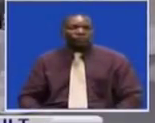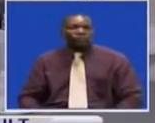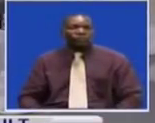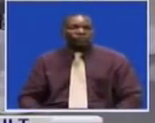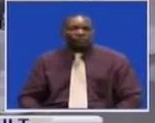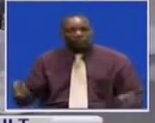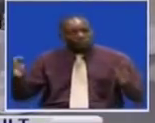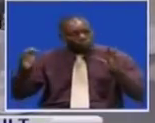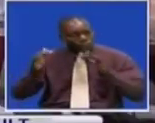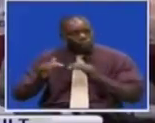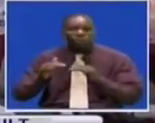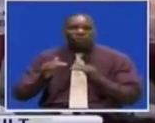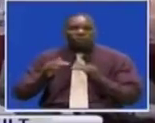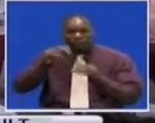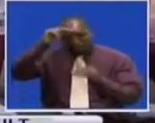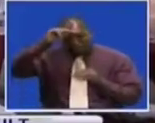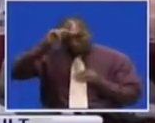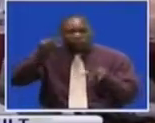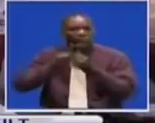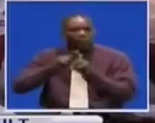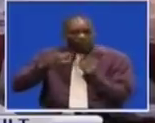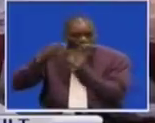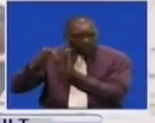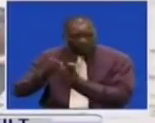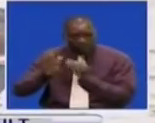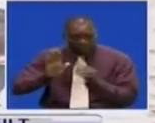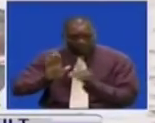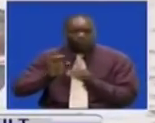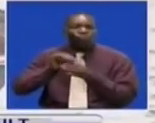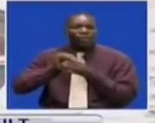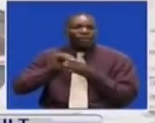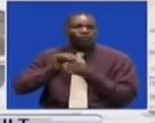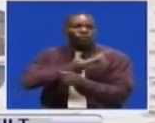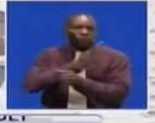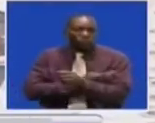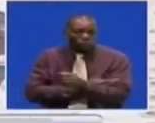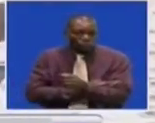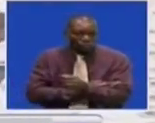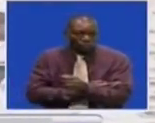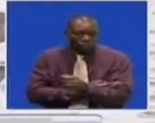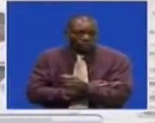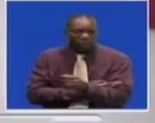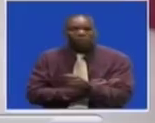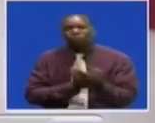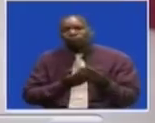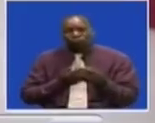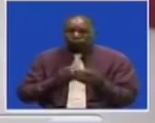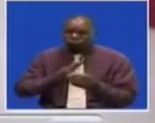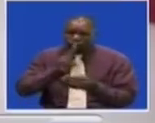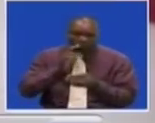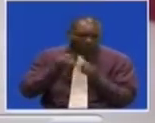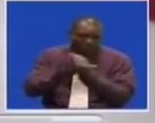here with a common purpose to plan for sustainable mineral resources exploration in the country for the benefit of